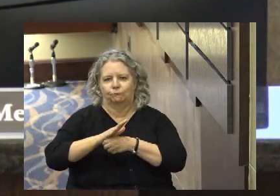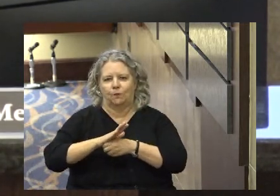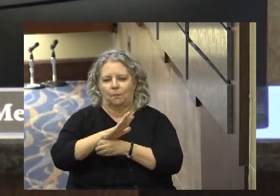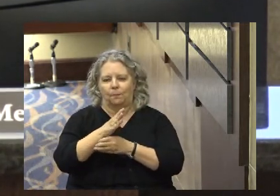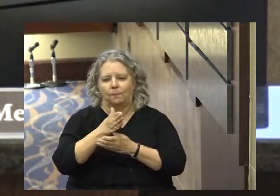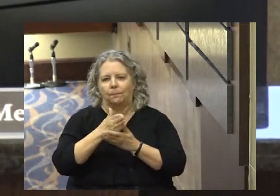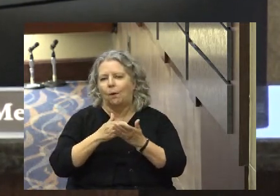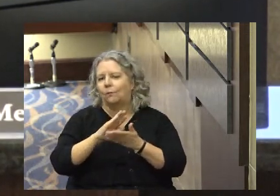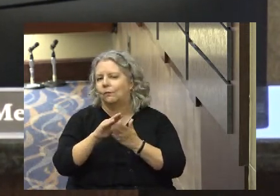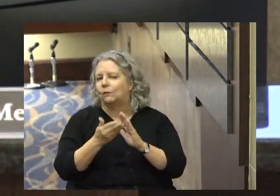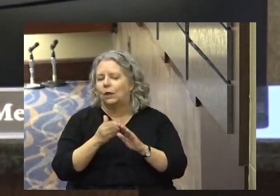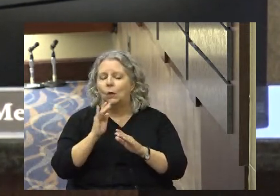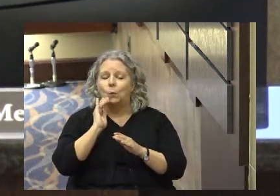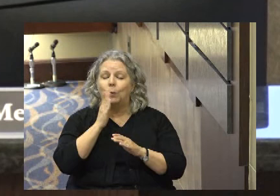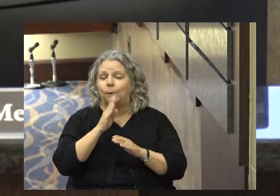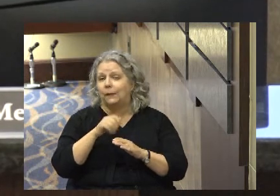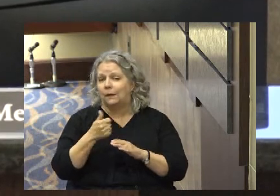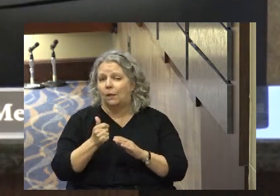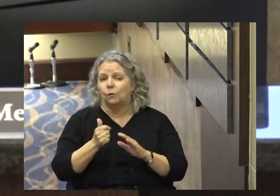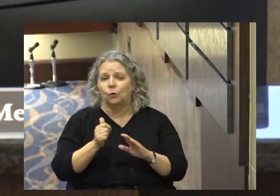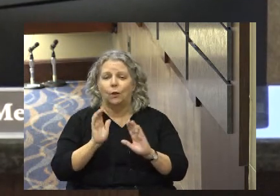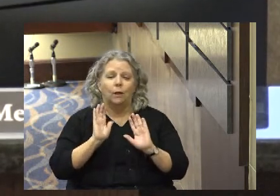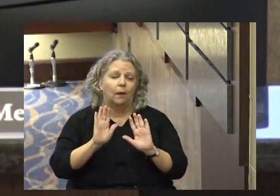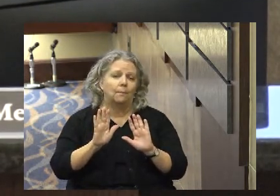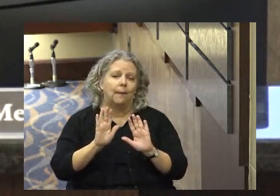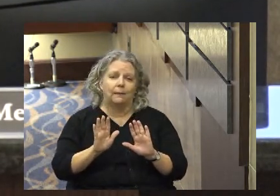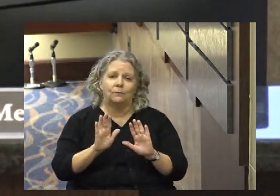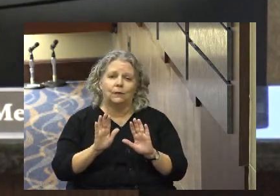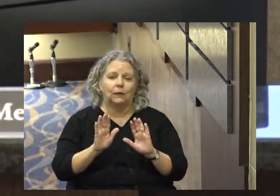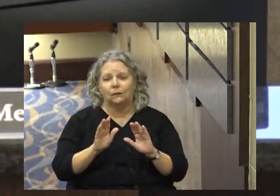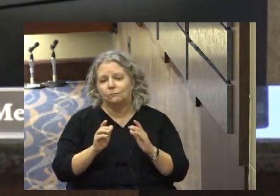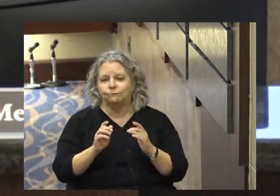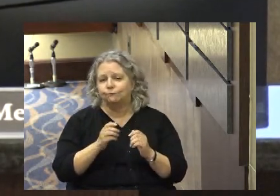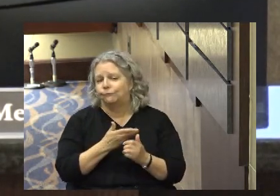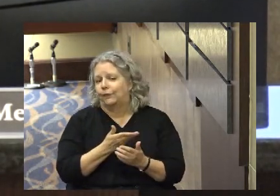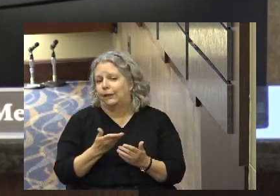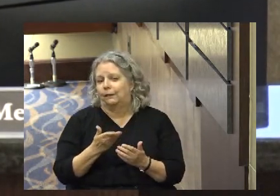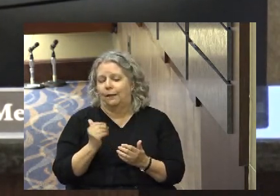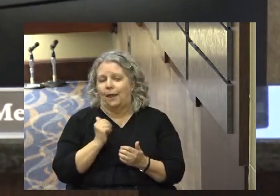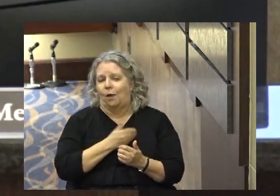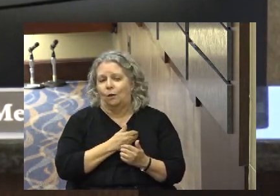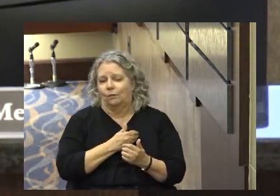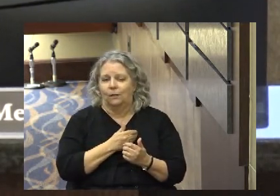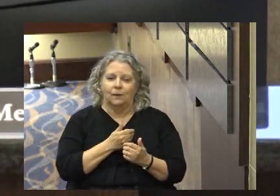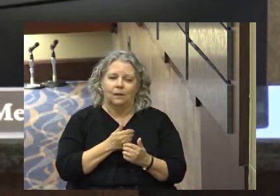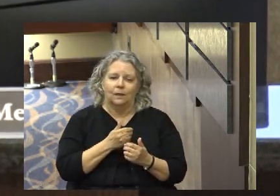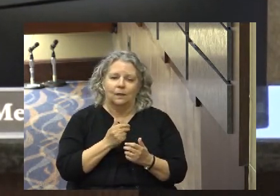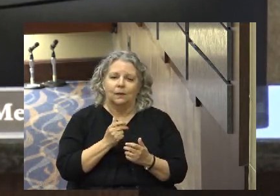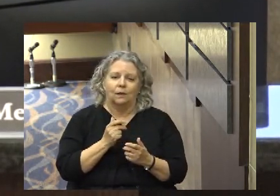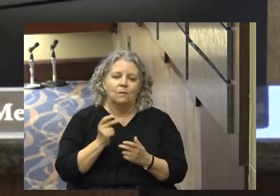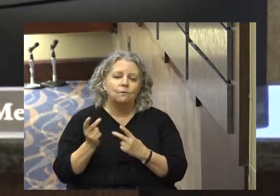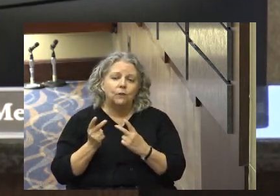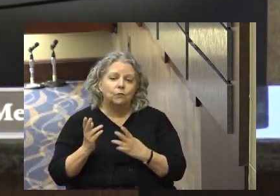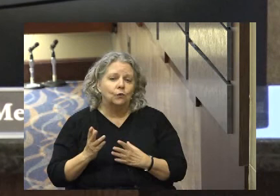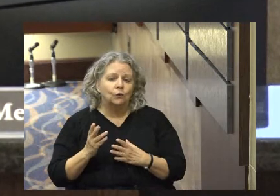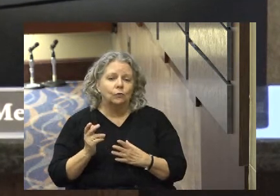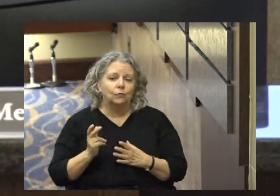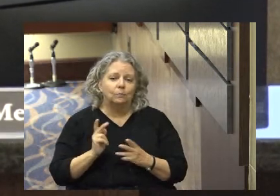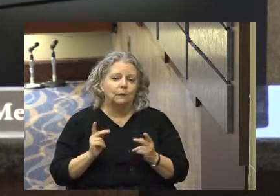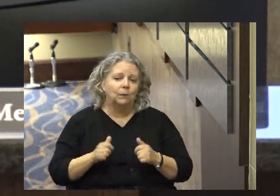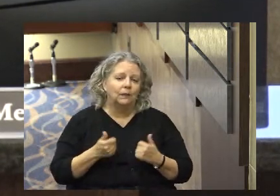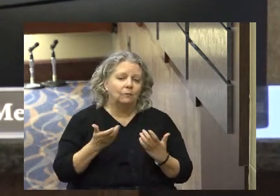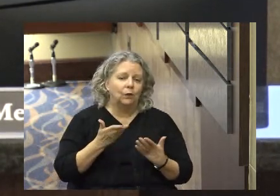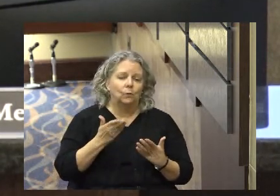be another amazing touch that both our residents and visitors are going to get to really experience and treasure. So thanks for your works to Amy and staff.